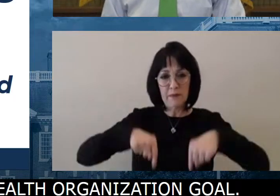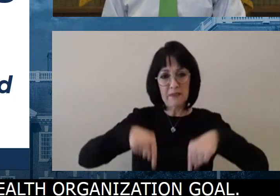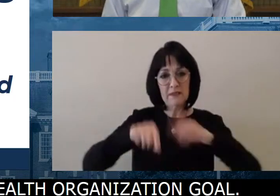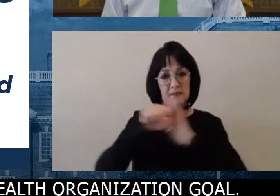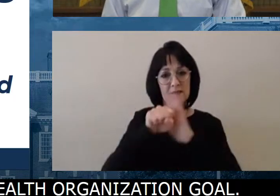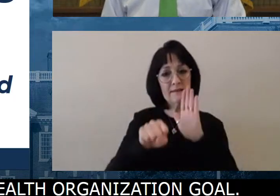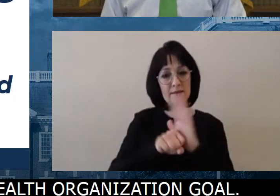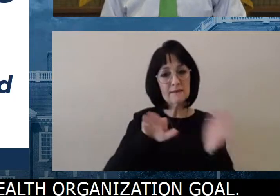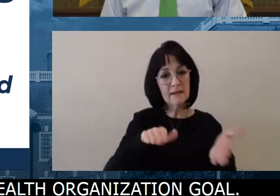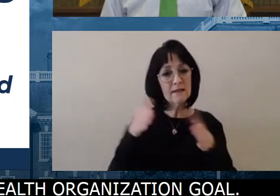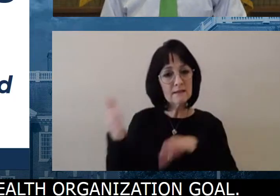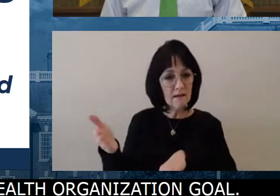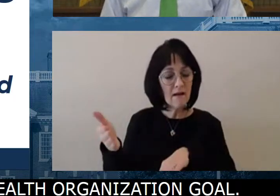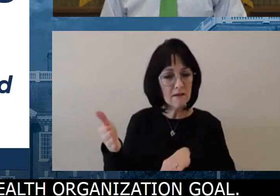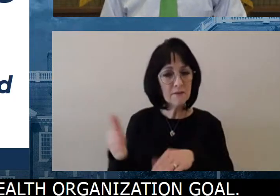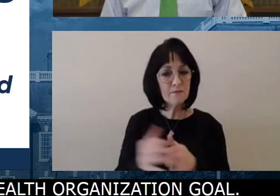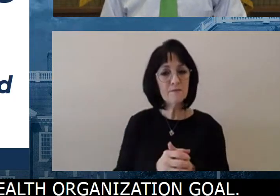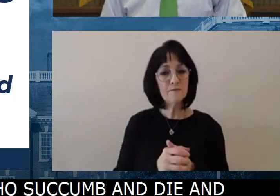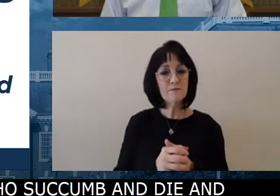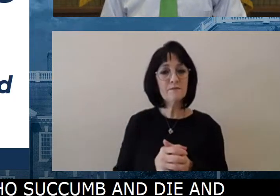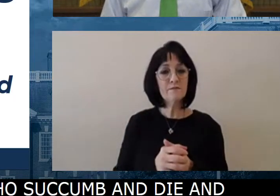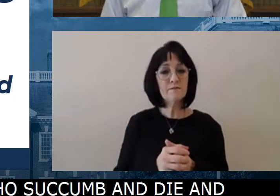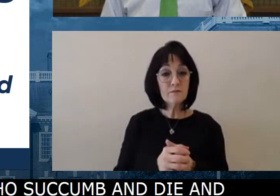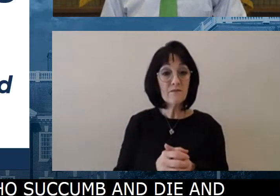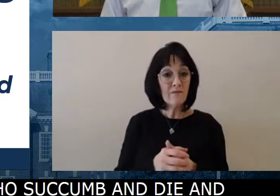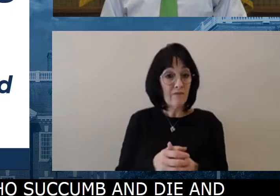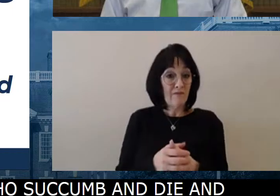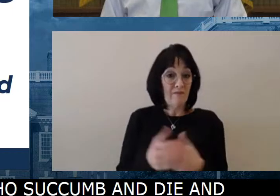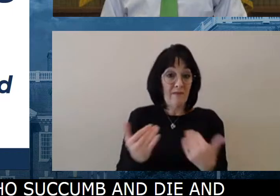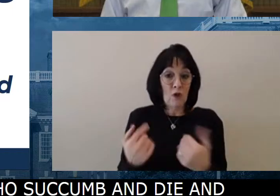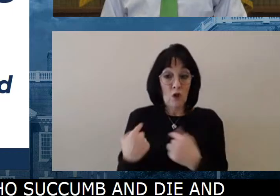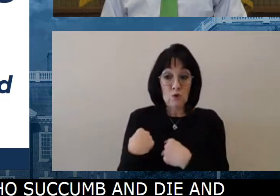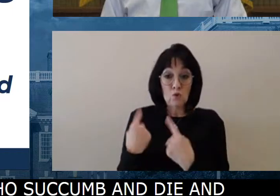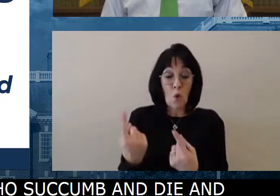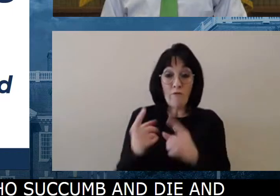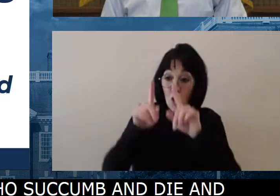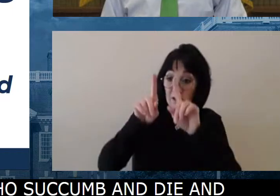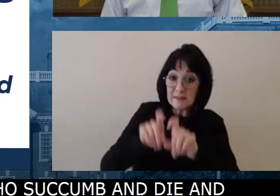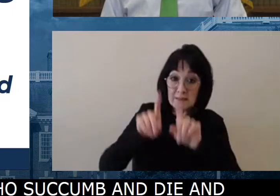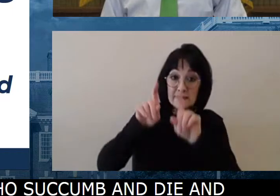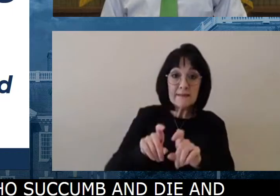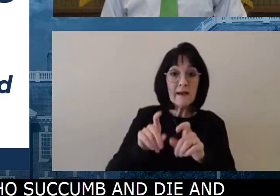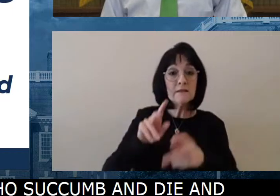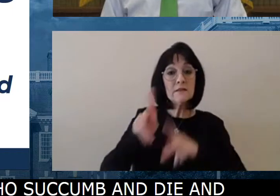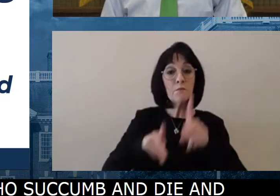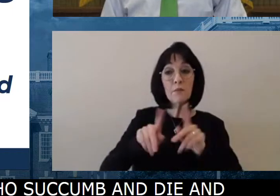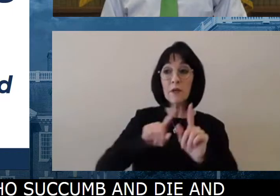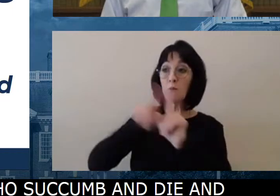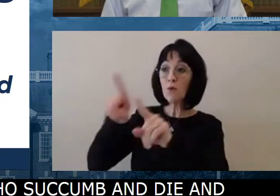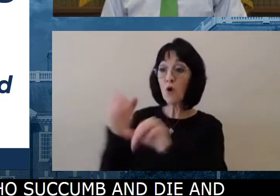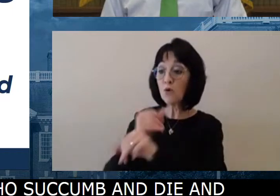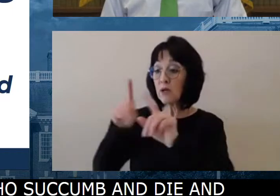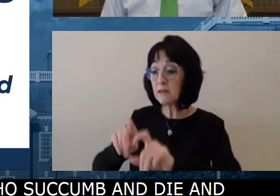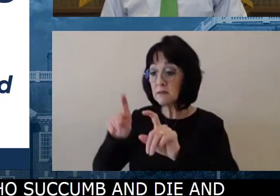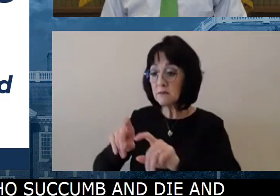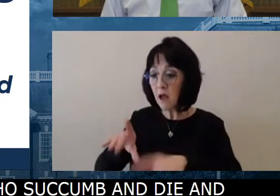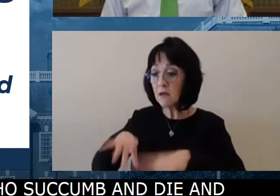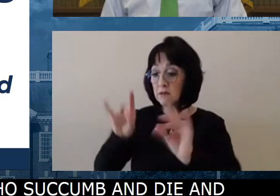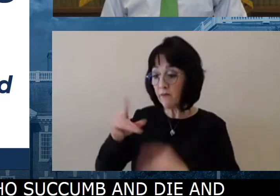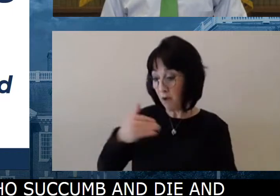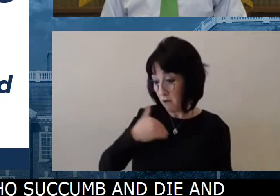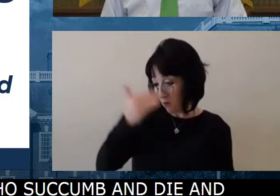incredible job. Almost 1.5 million total tests that have been administered in our state. Again, thanks go out to